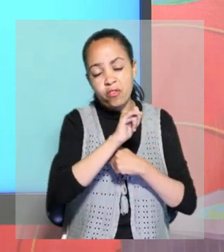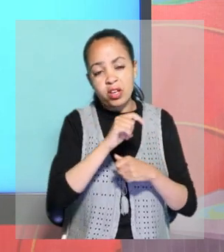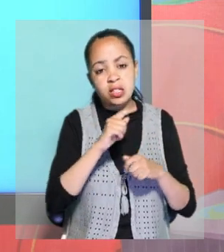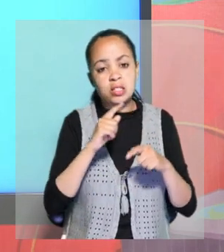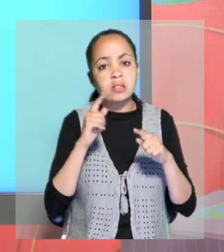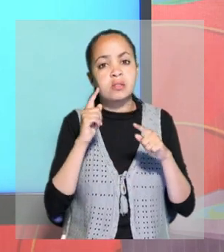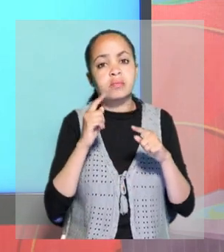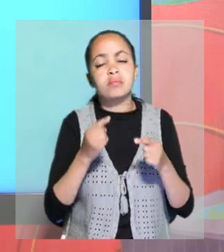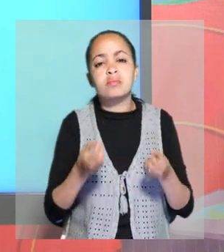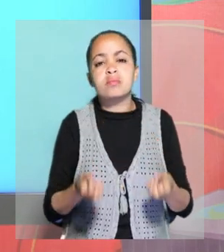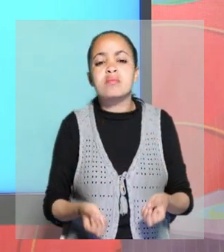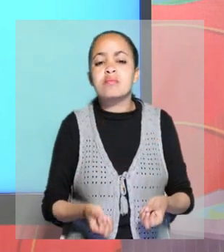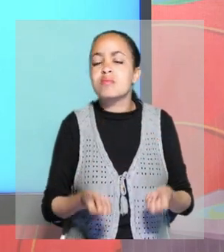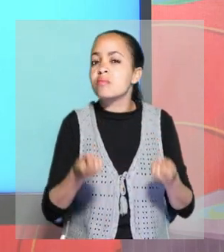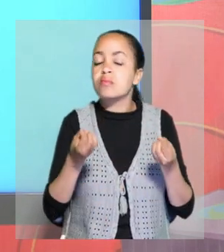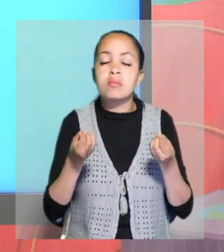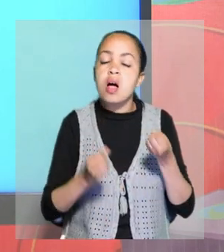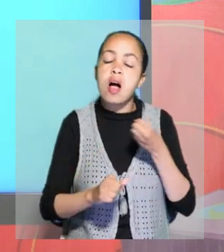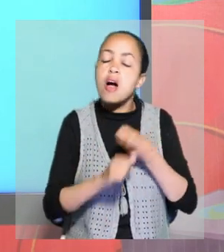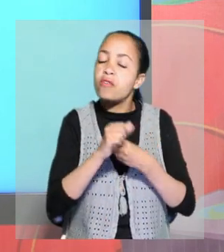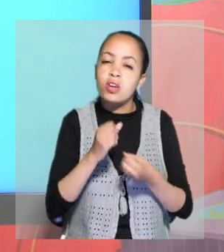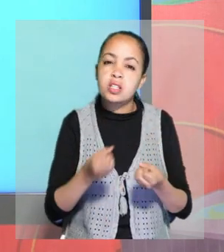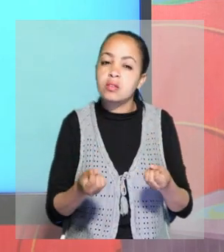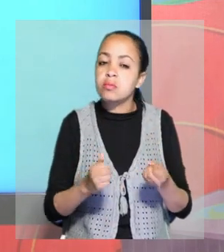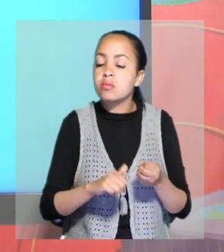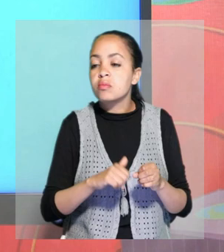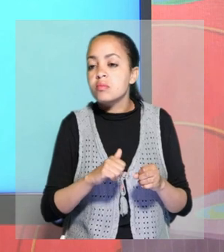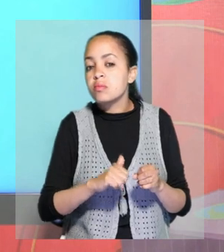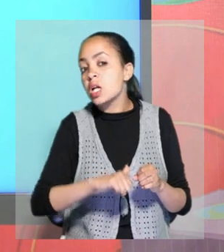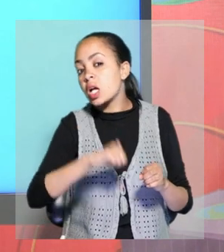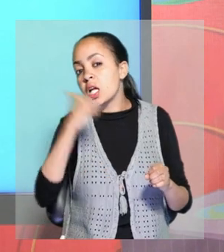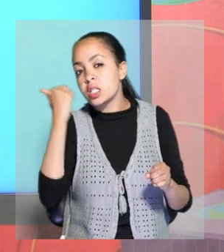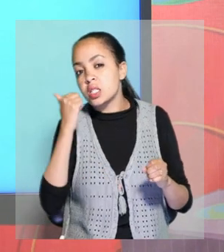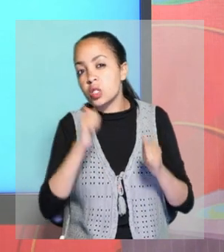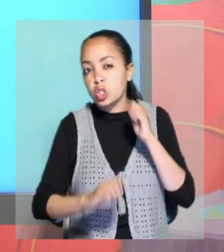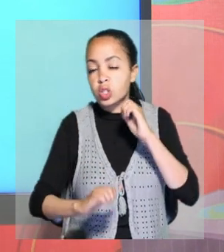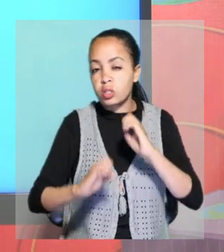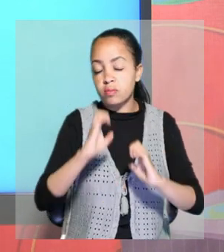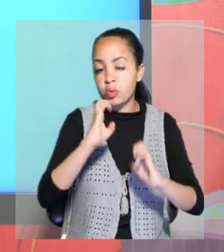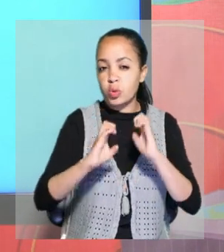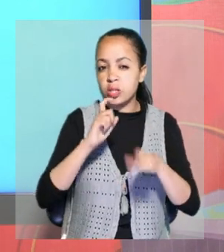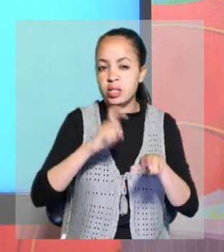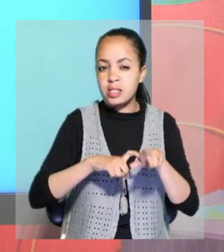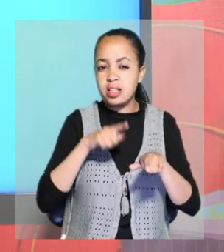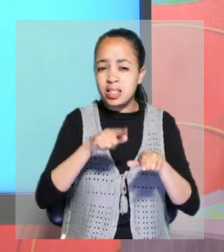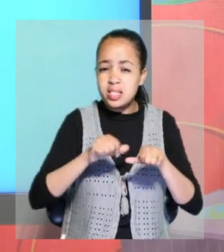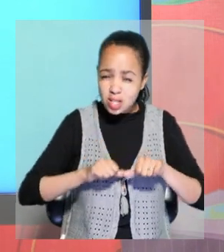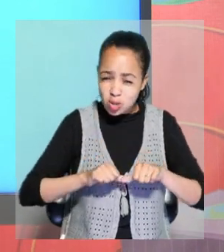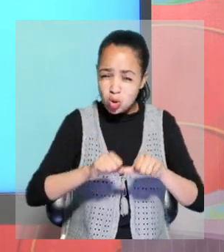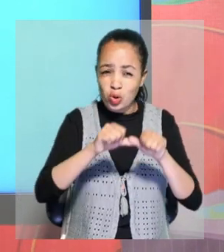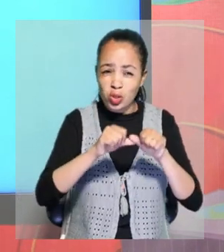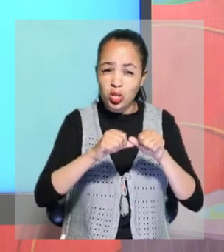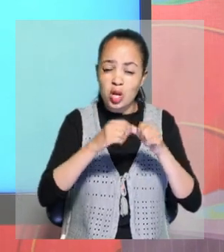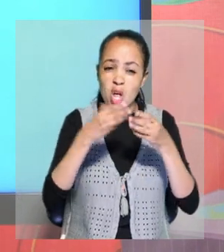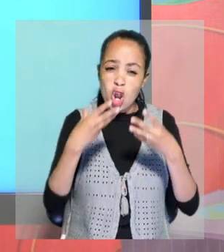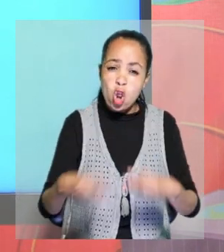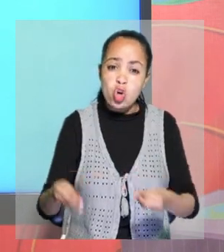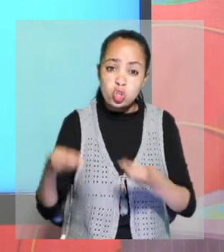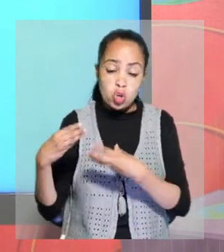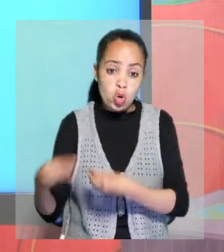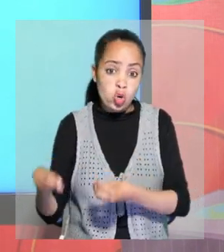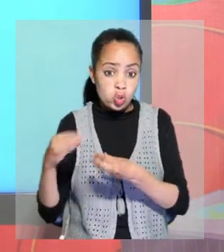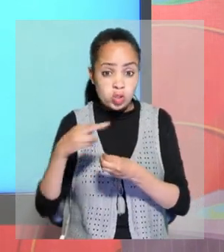biodiversity more than any other species. If our biodiversity continue loss as a result